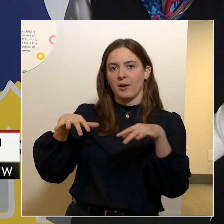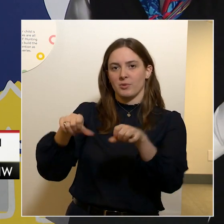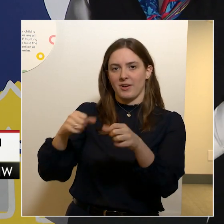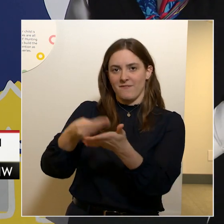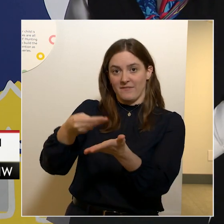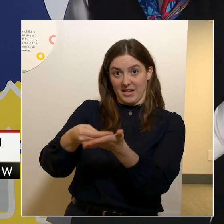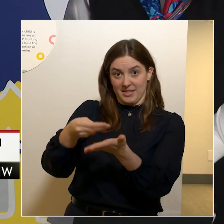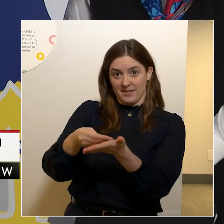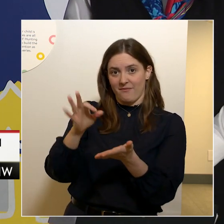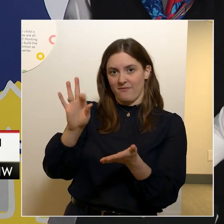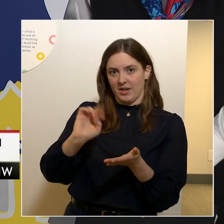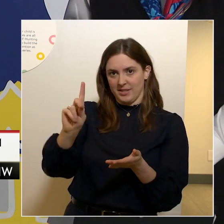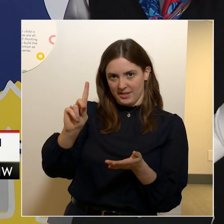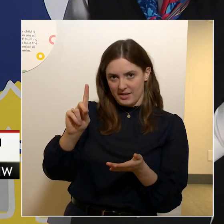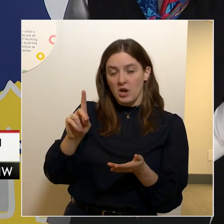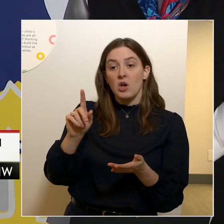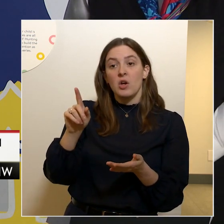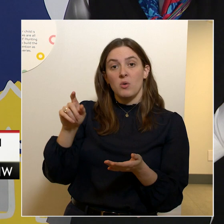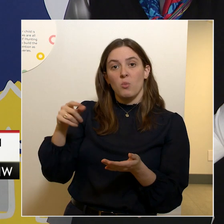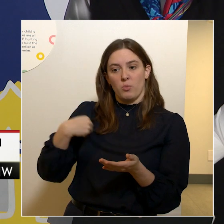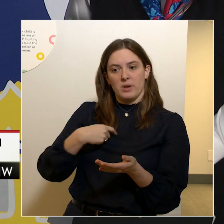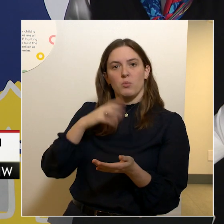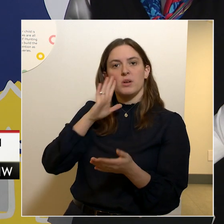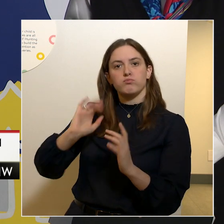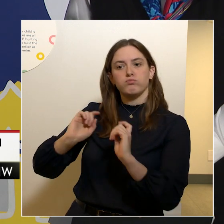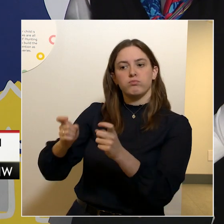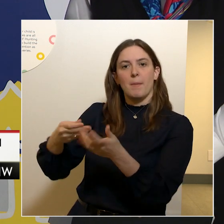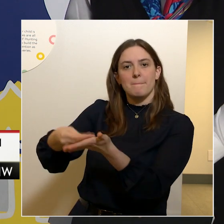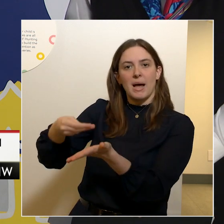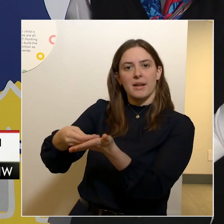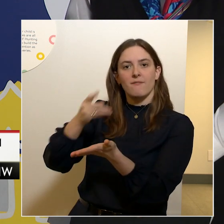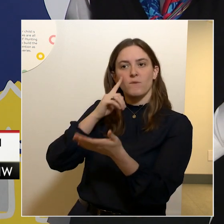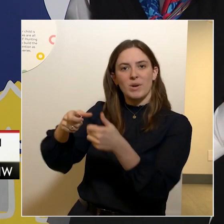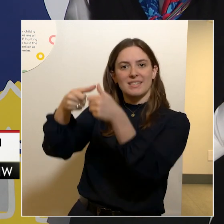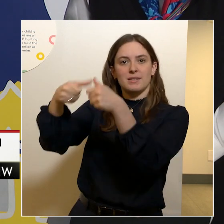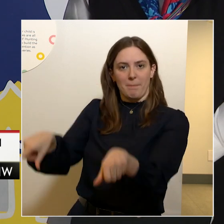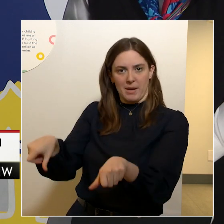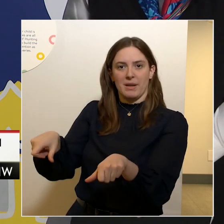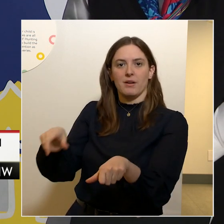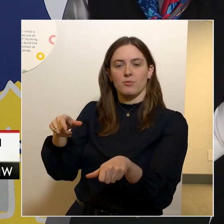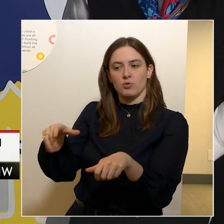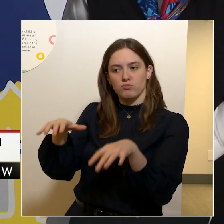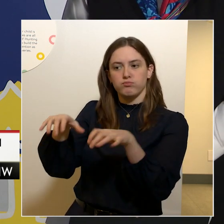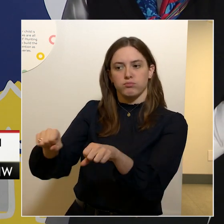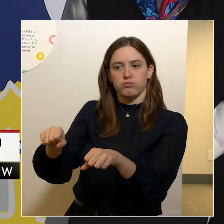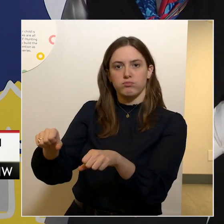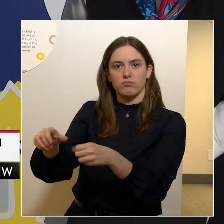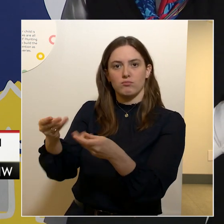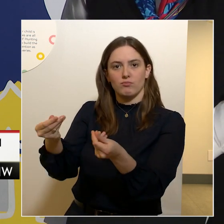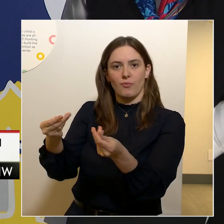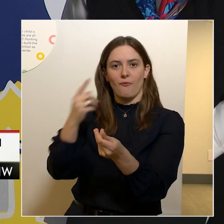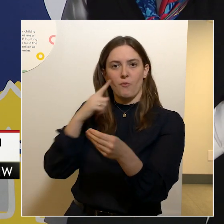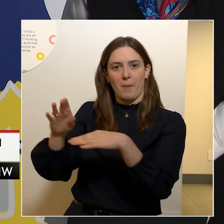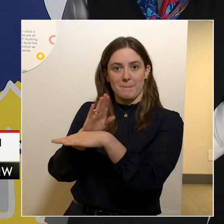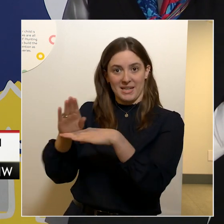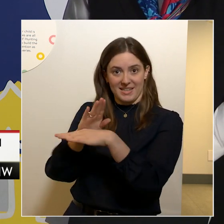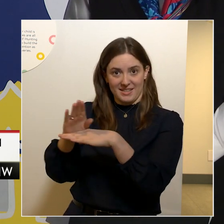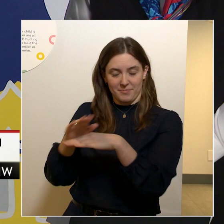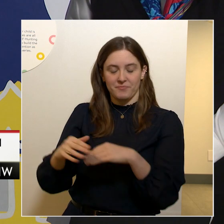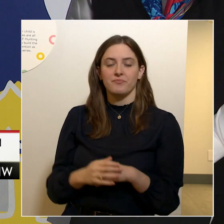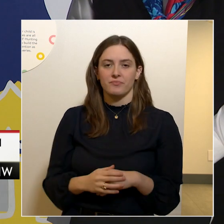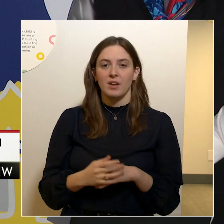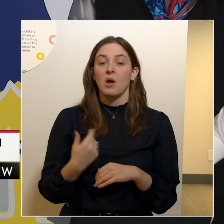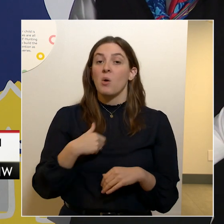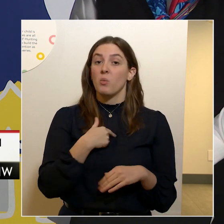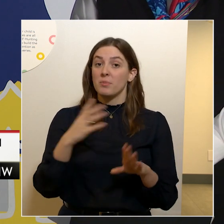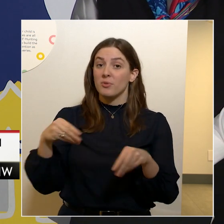a down payment to purchase their own storefronts. Through CPAF, we provide